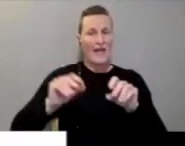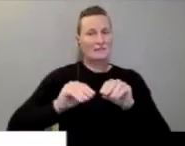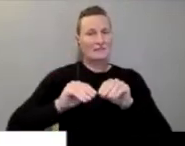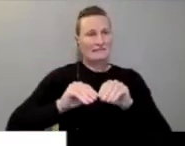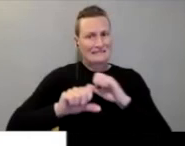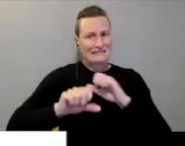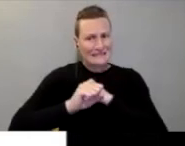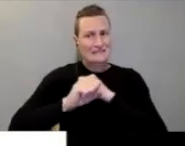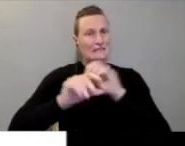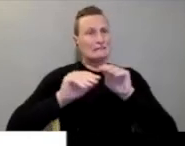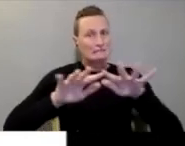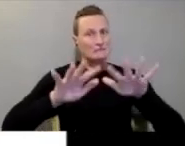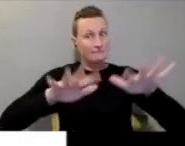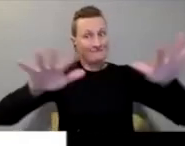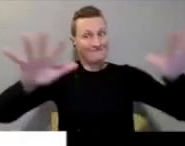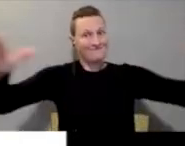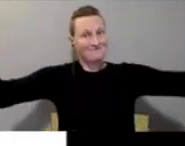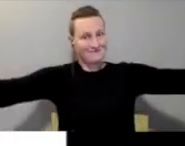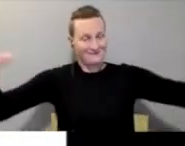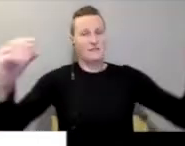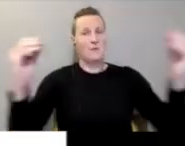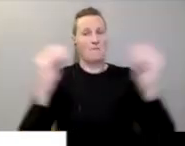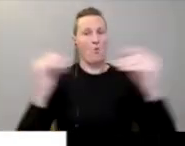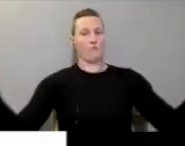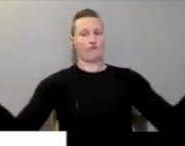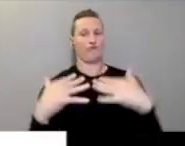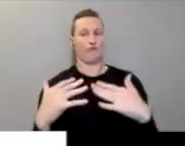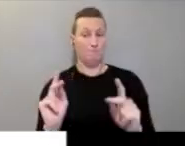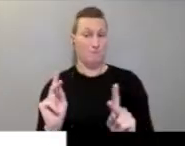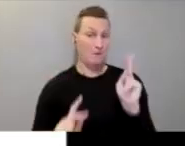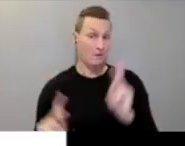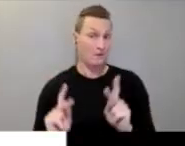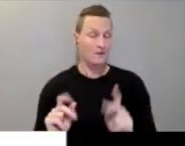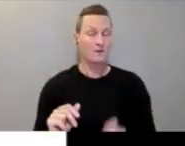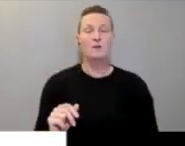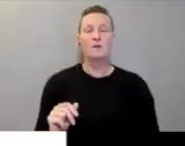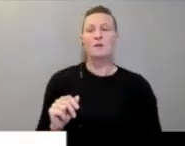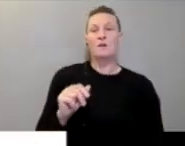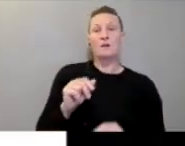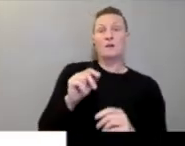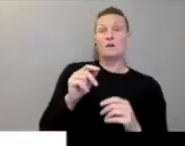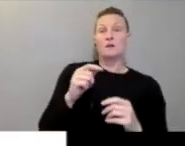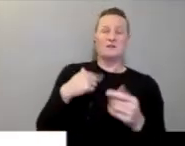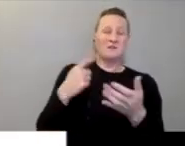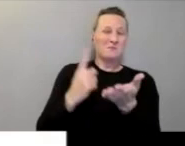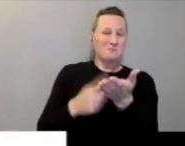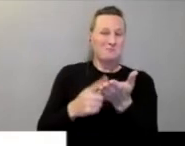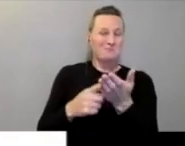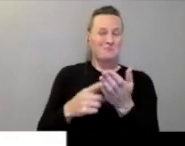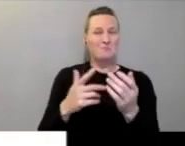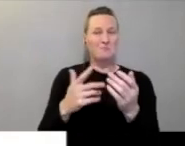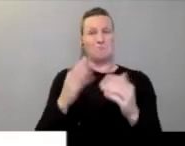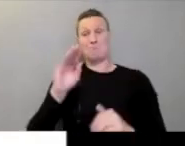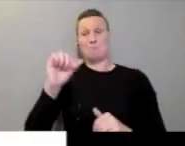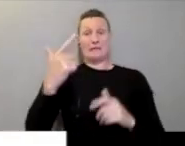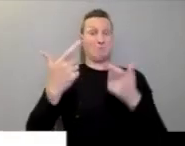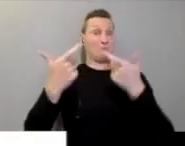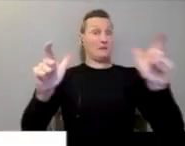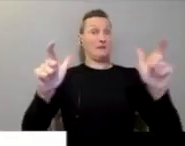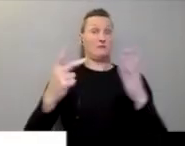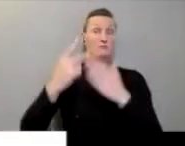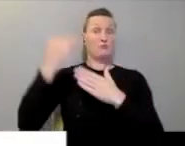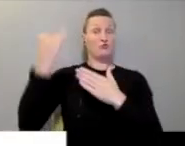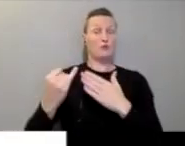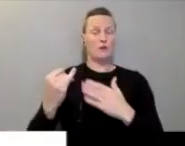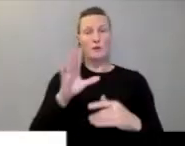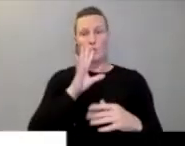work. Similarly for size or scale, things, it has to be